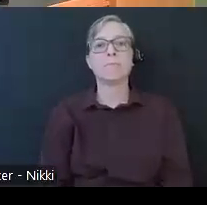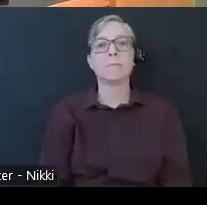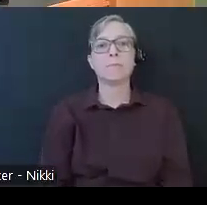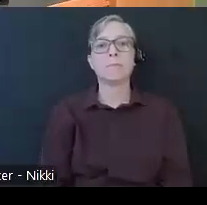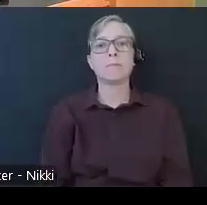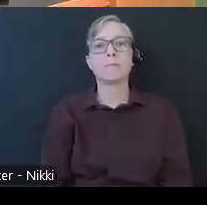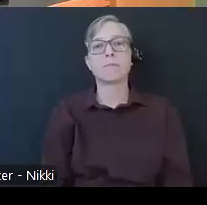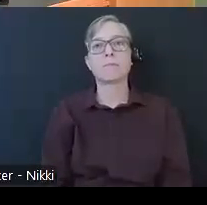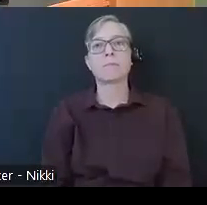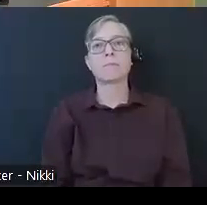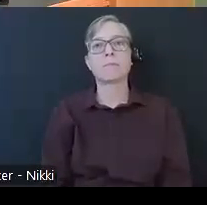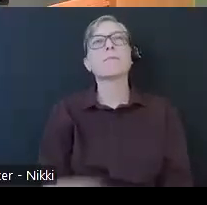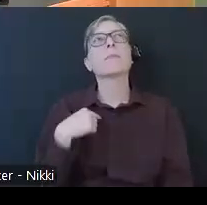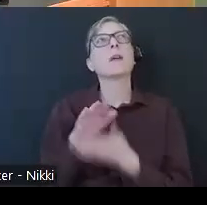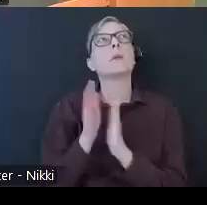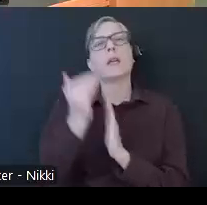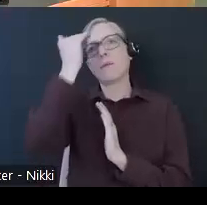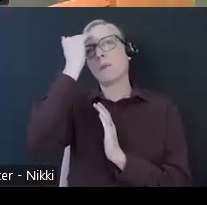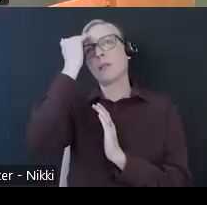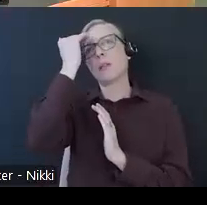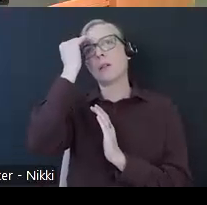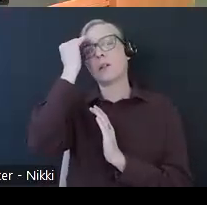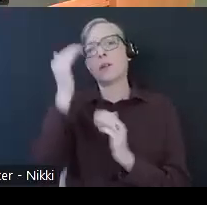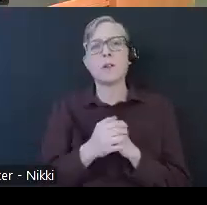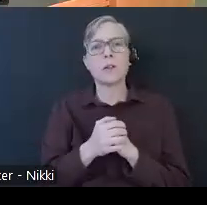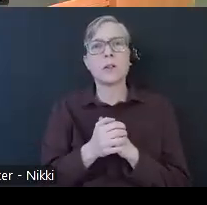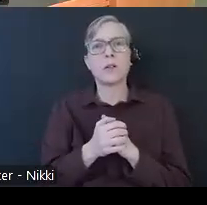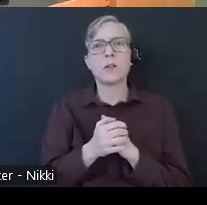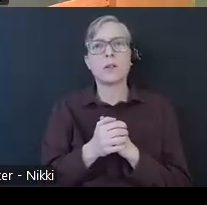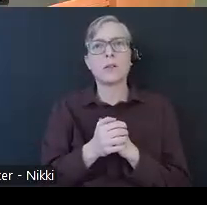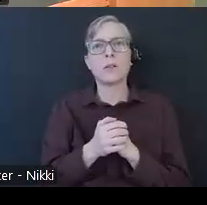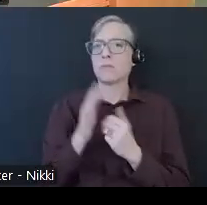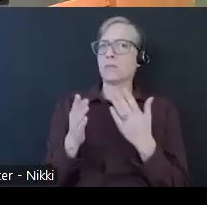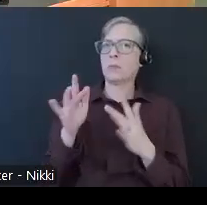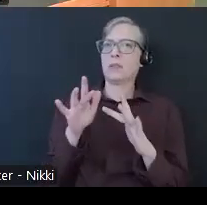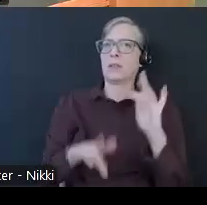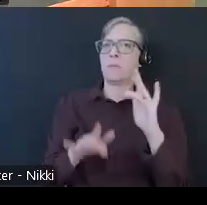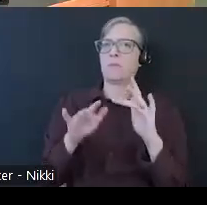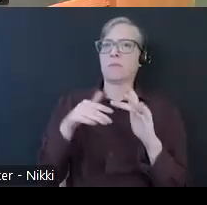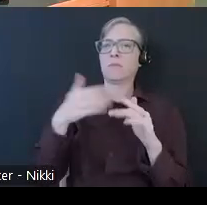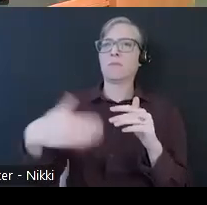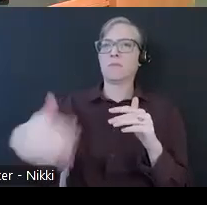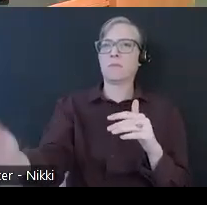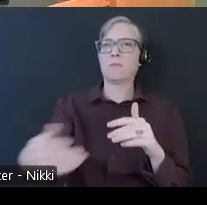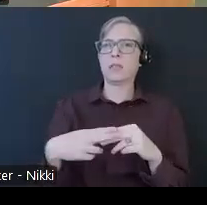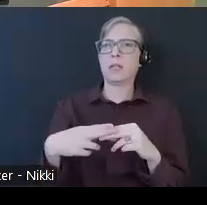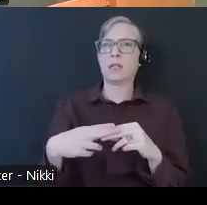I became familiar. I don't know if this is like a skip thing, but I became familiar. Let me see.